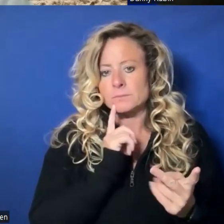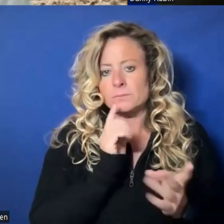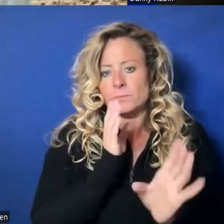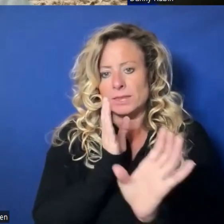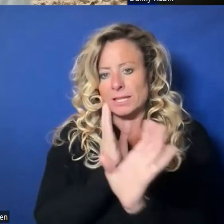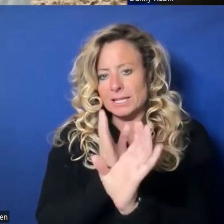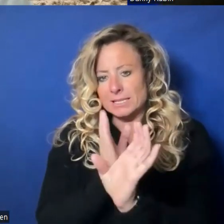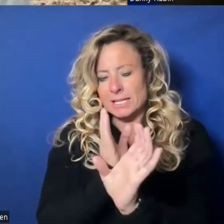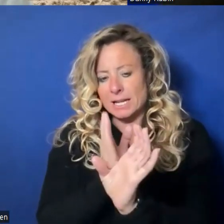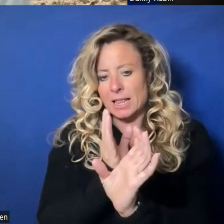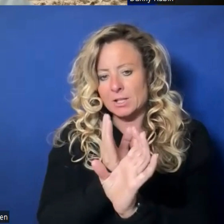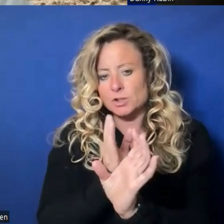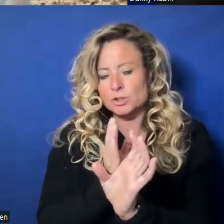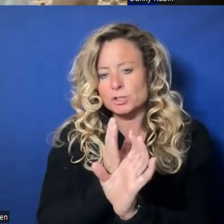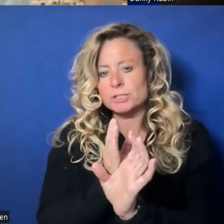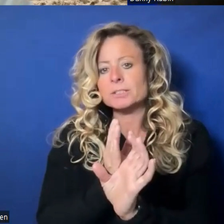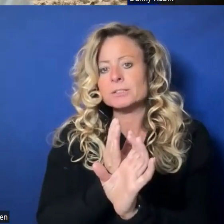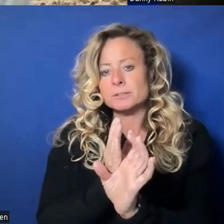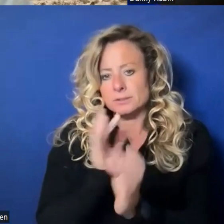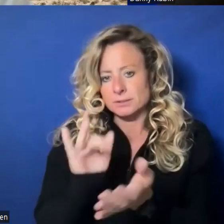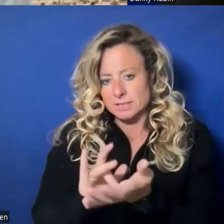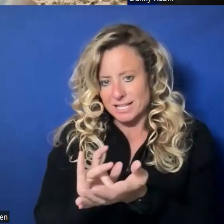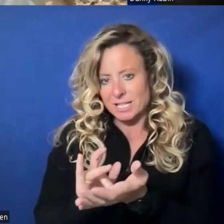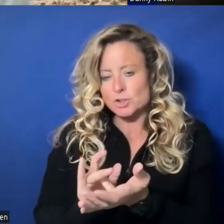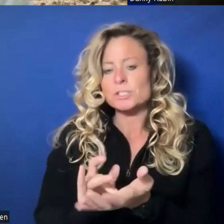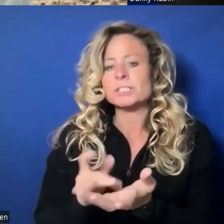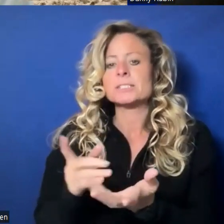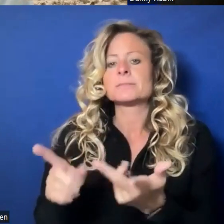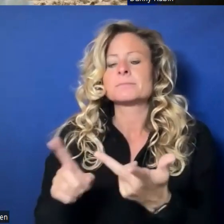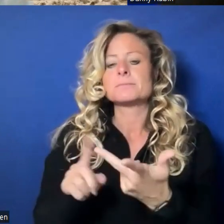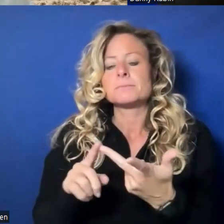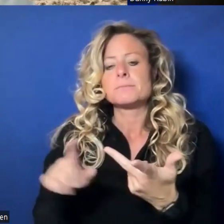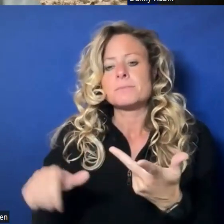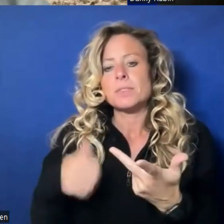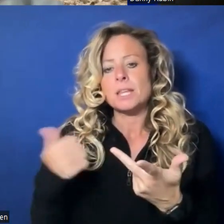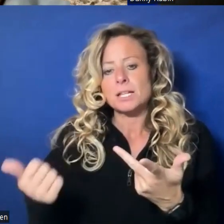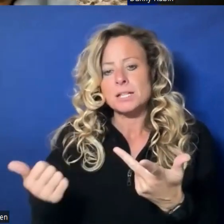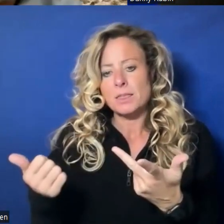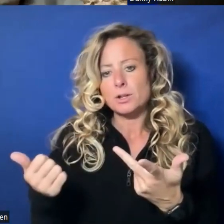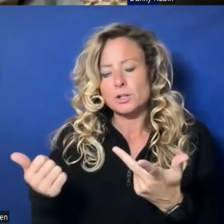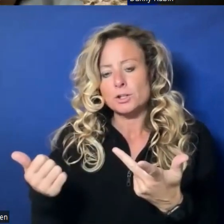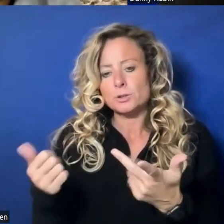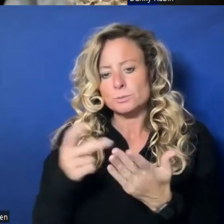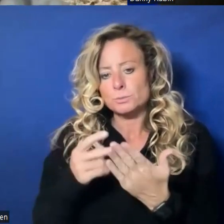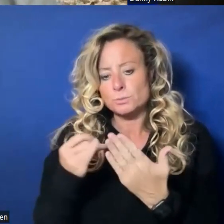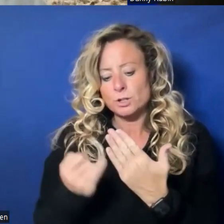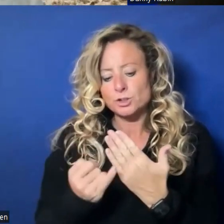psychological psychiatrics, Yep. another project I am working with